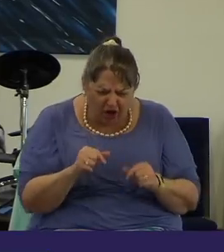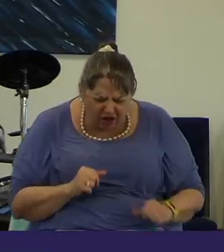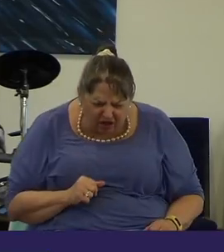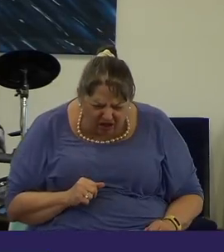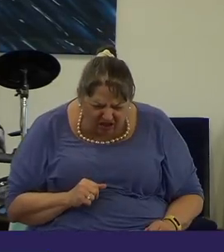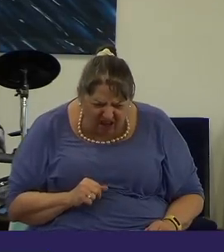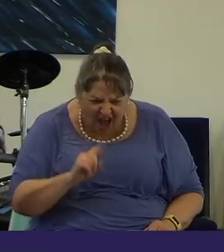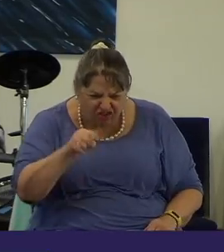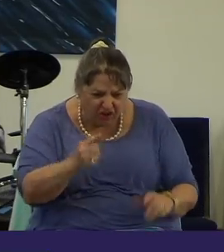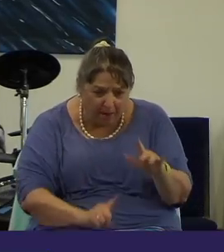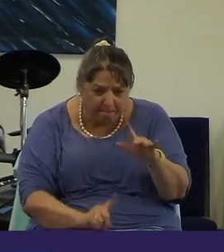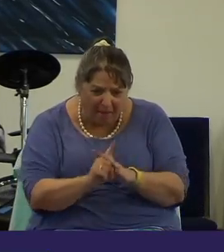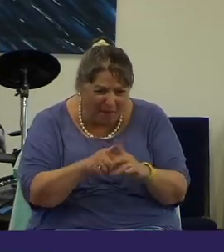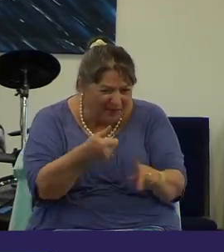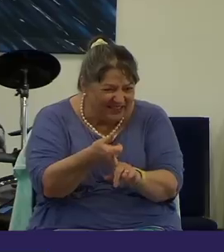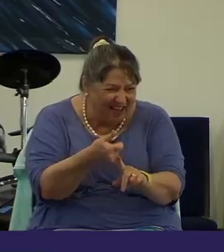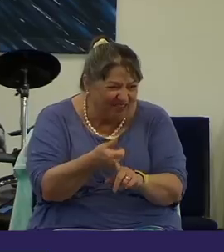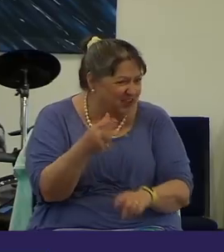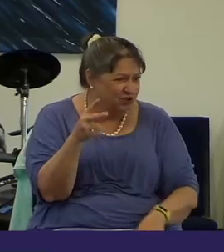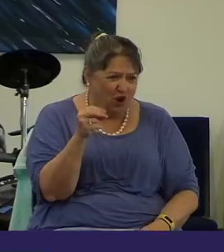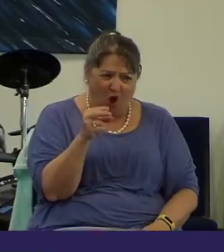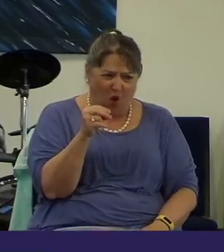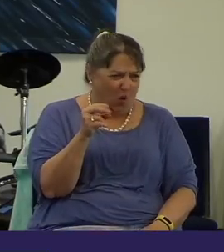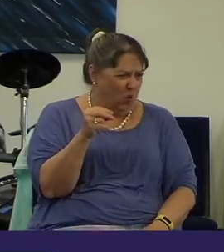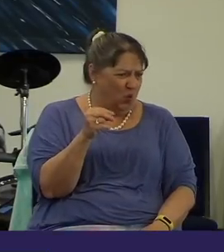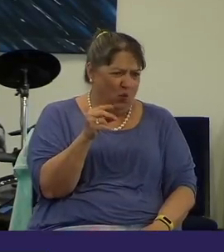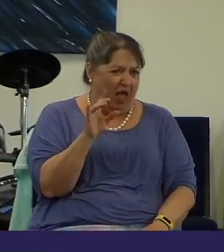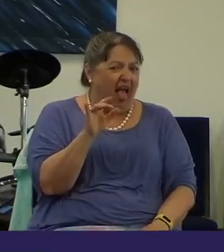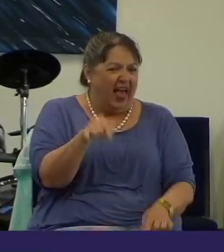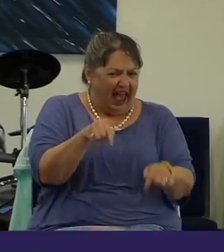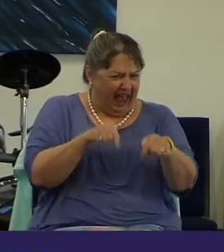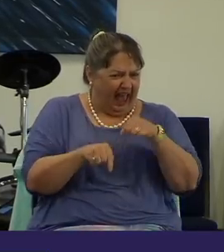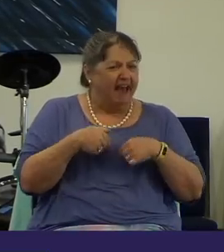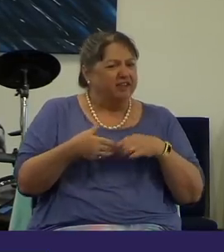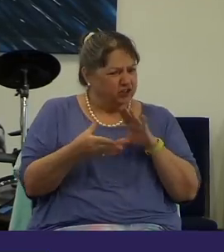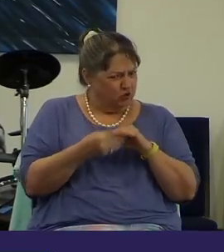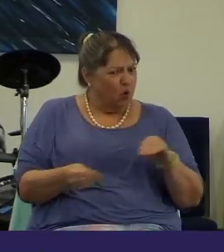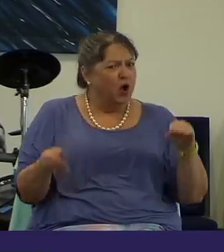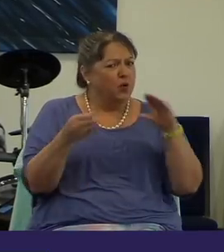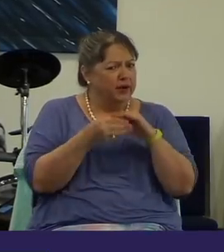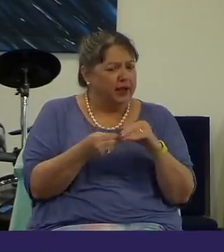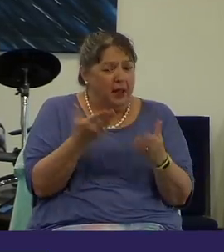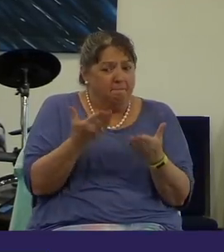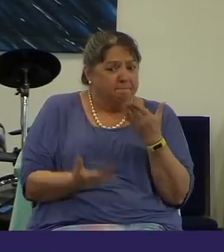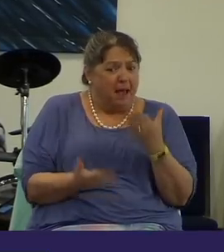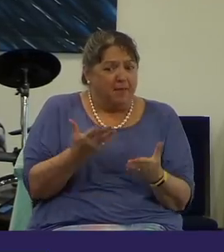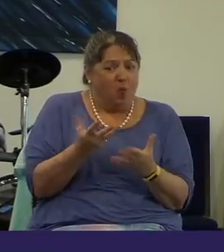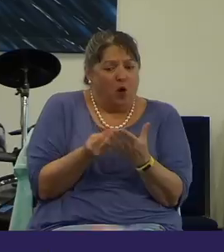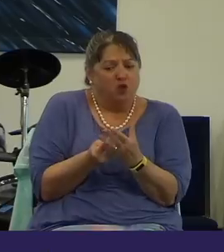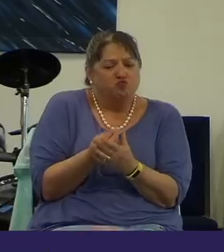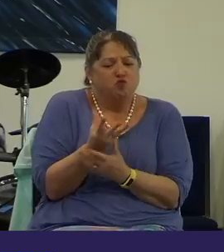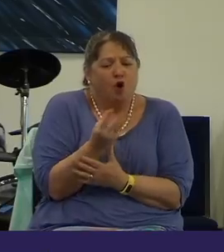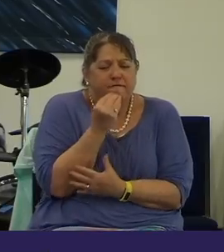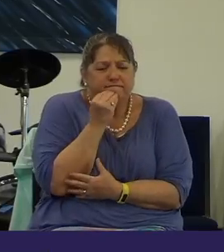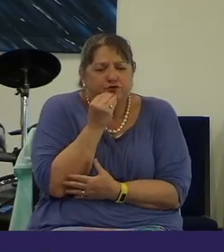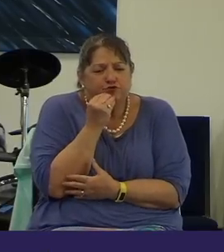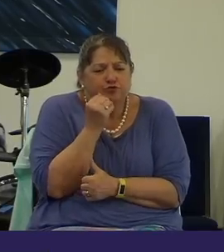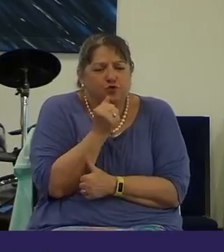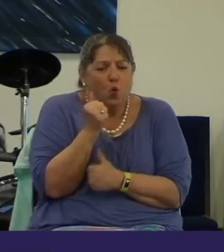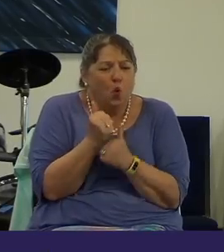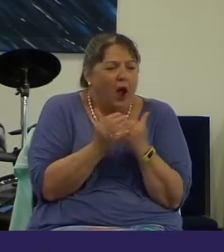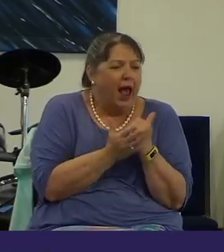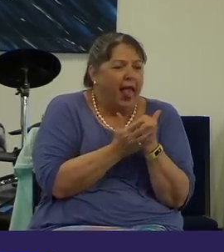whether it be to grow food or whether it be to grow food to help neighbors or people who are needy, or whether it's just as